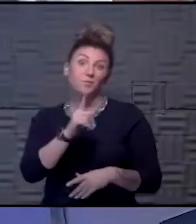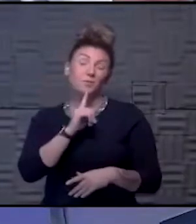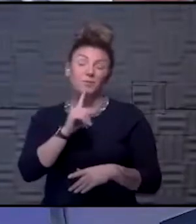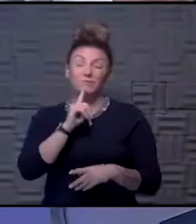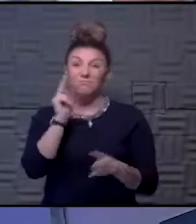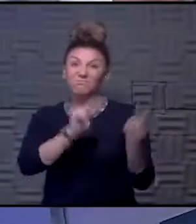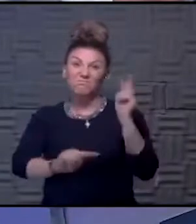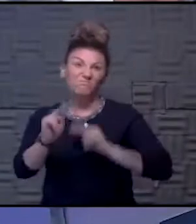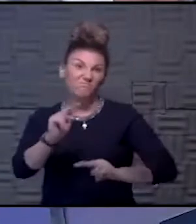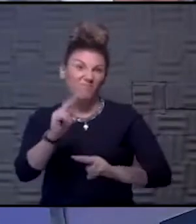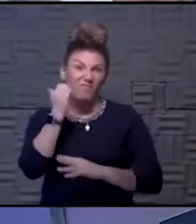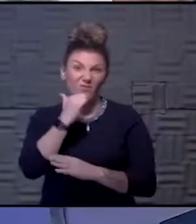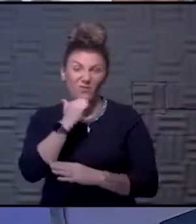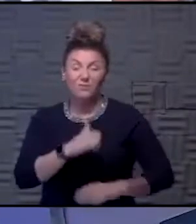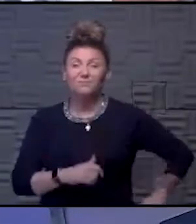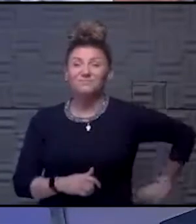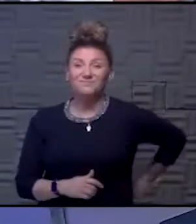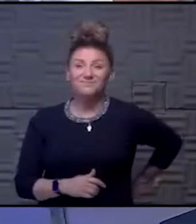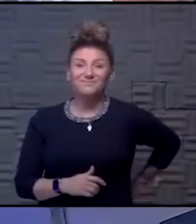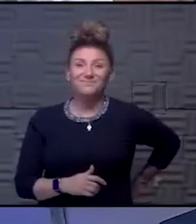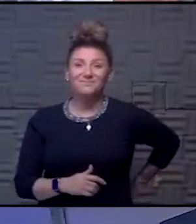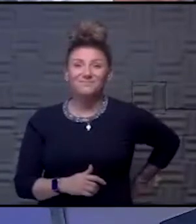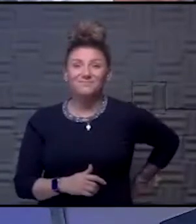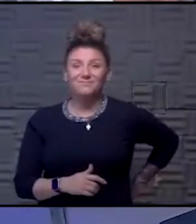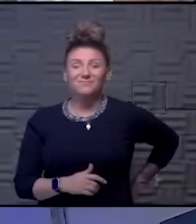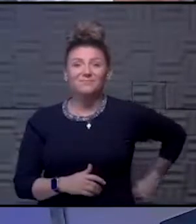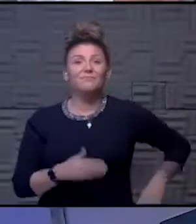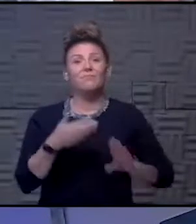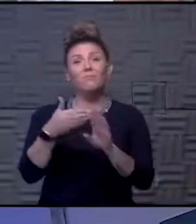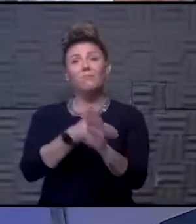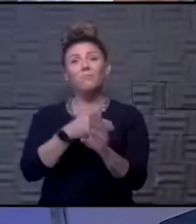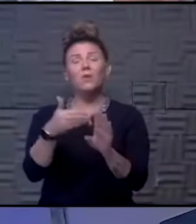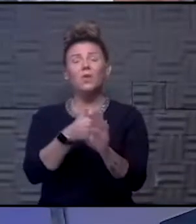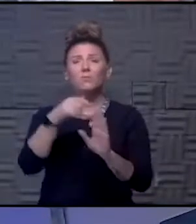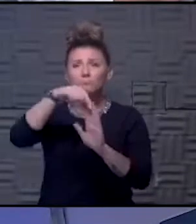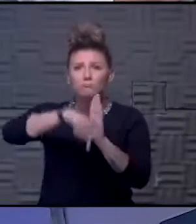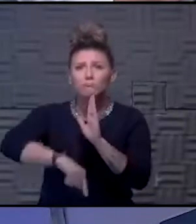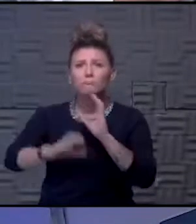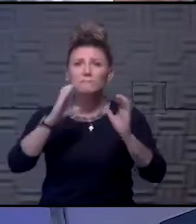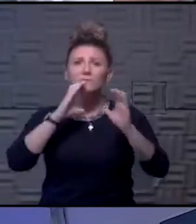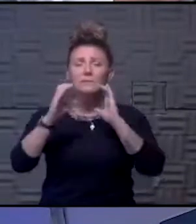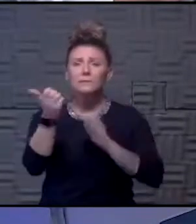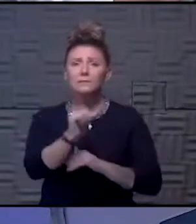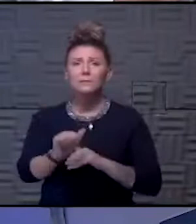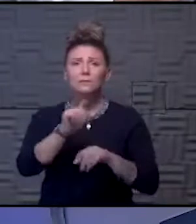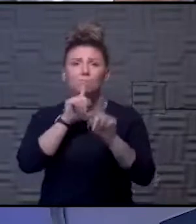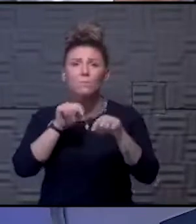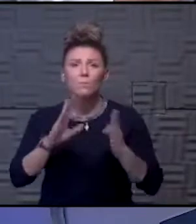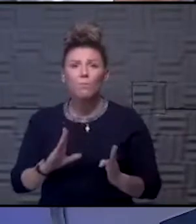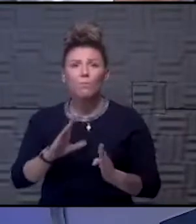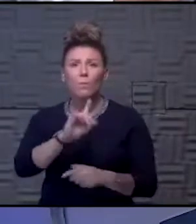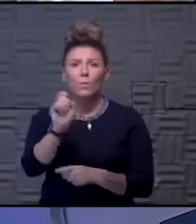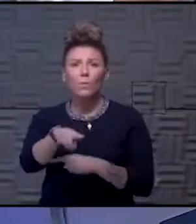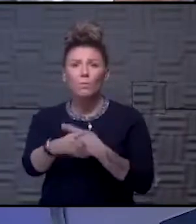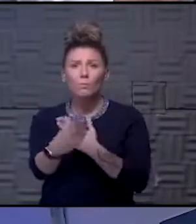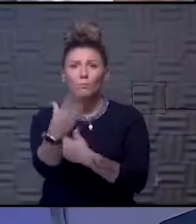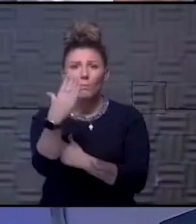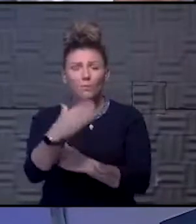right. Before we get into our conversation today, are there any reporter questions this morning?